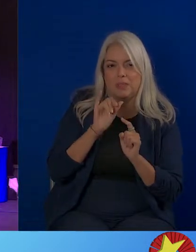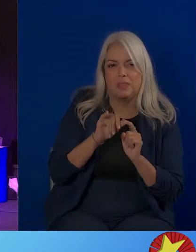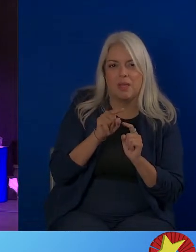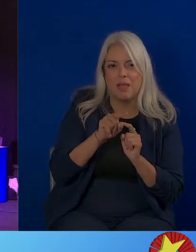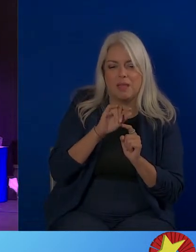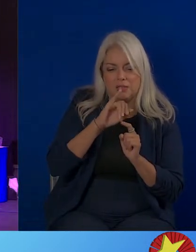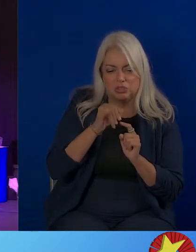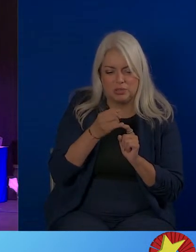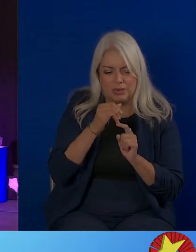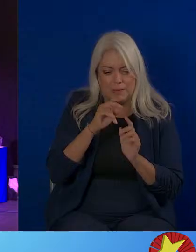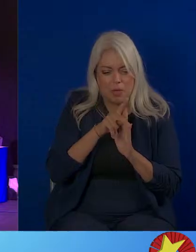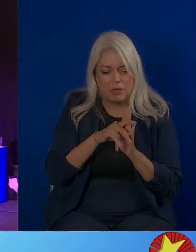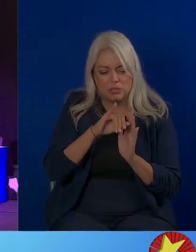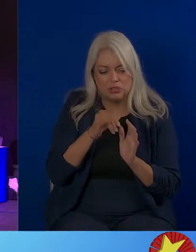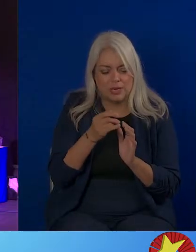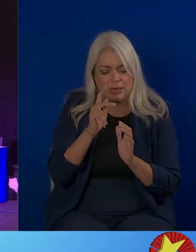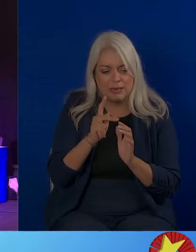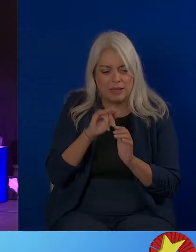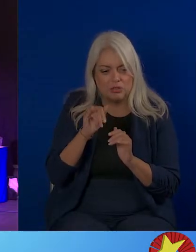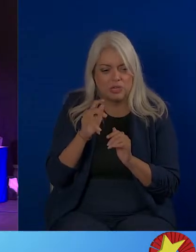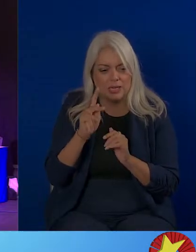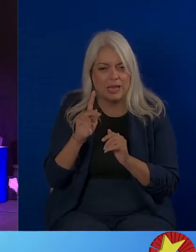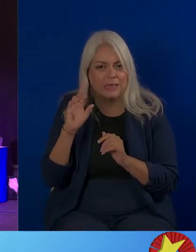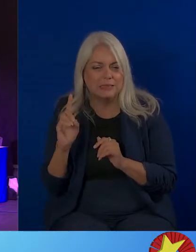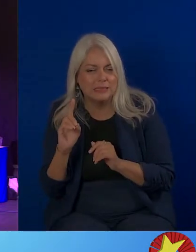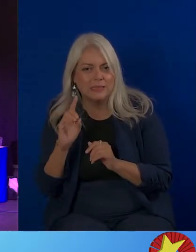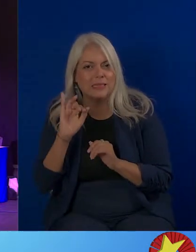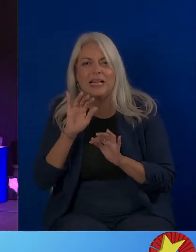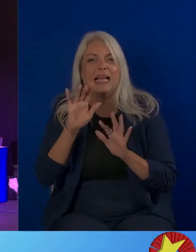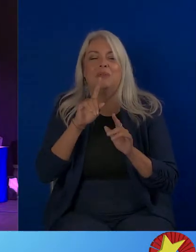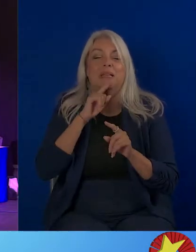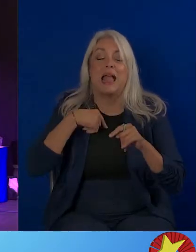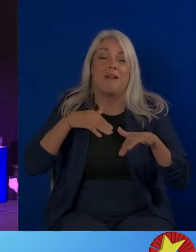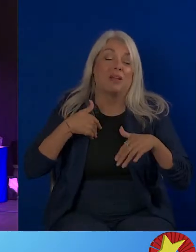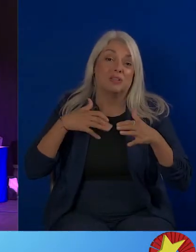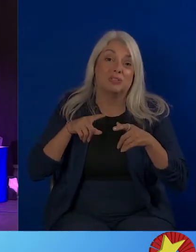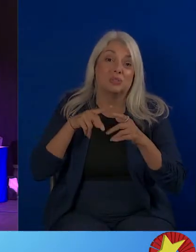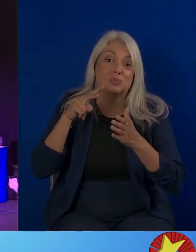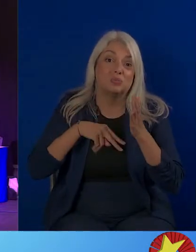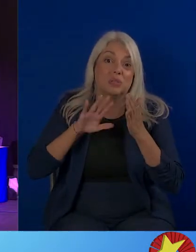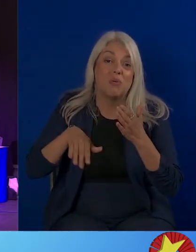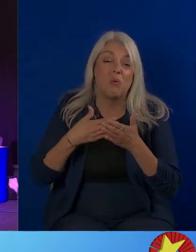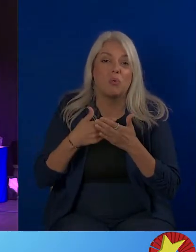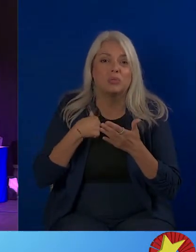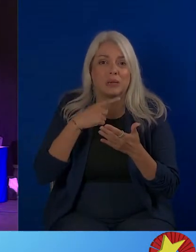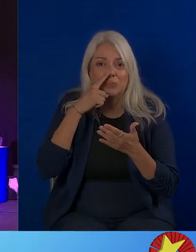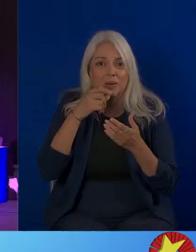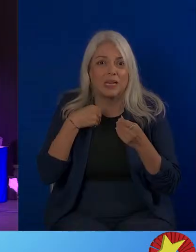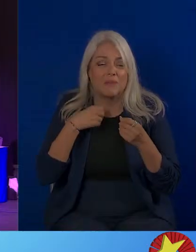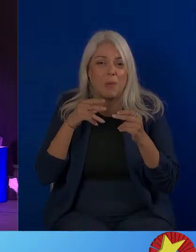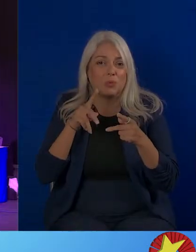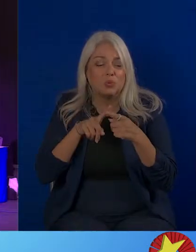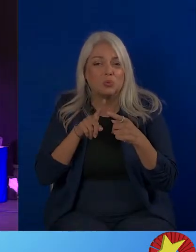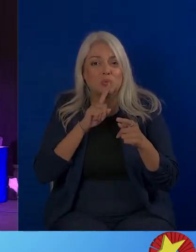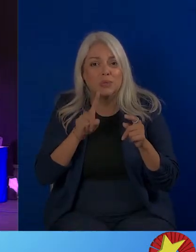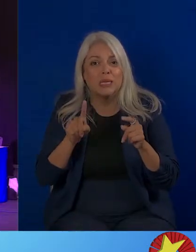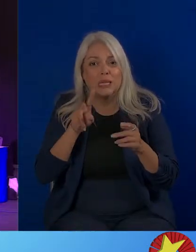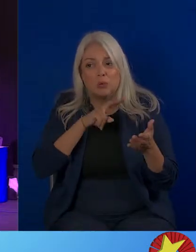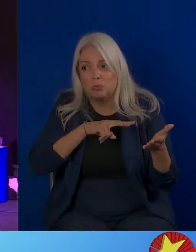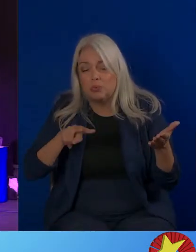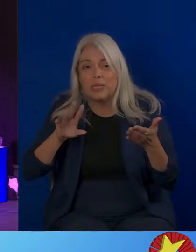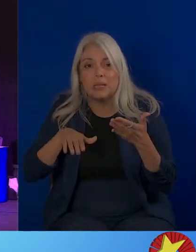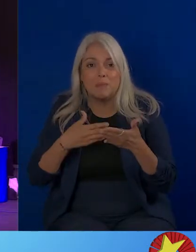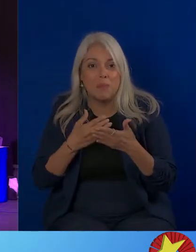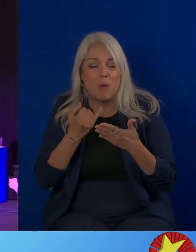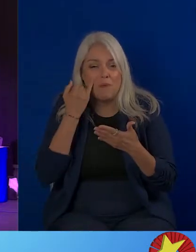JKA, or JKD. I've got some other notes here on them, but I haven't had a chance to read them all. So I'd like to have an opportunity to at least read them all. If I've